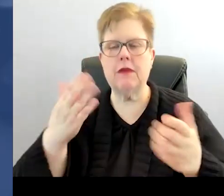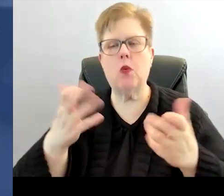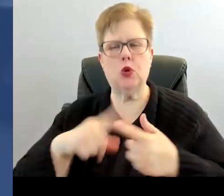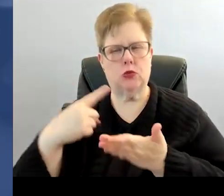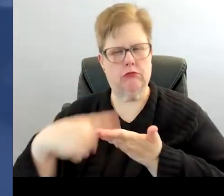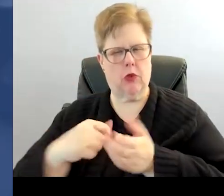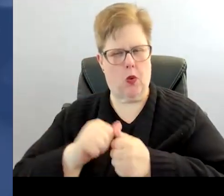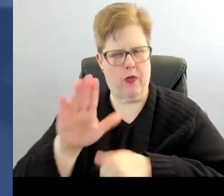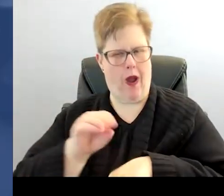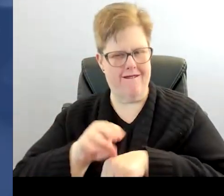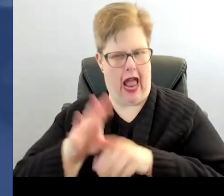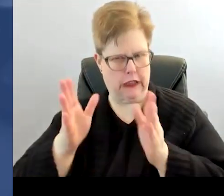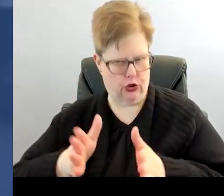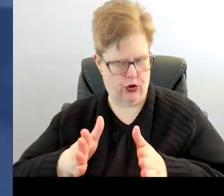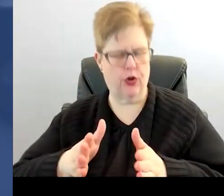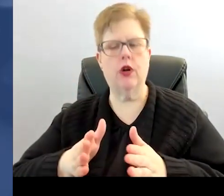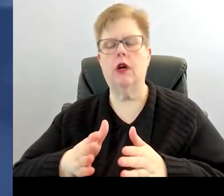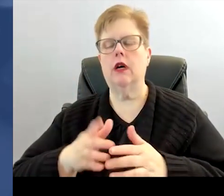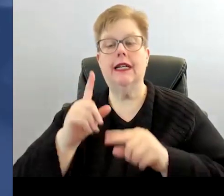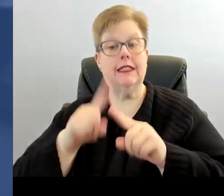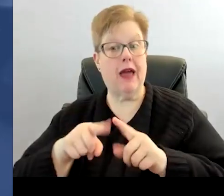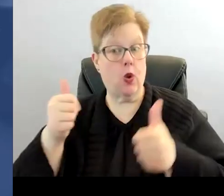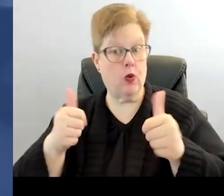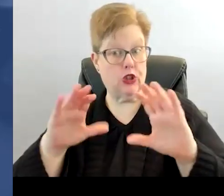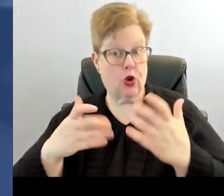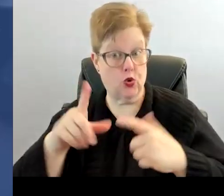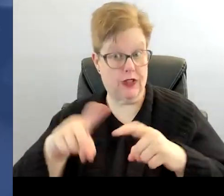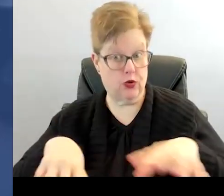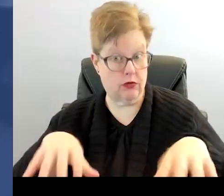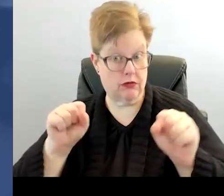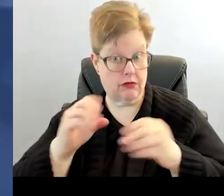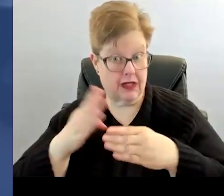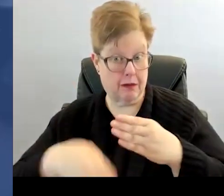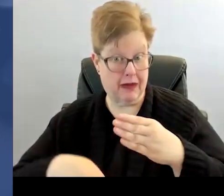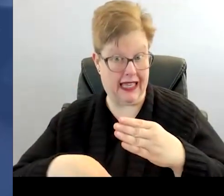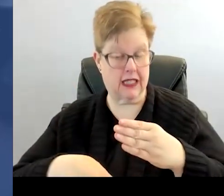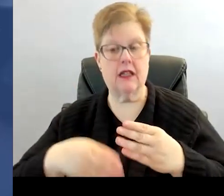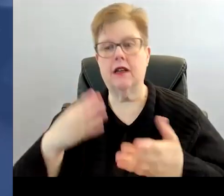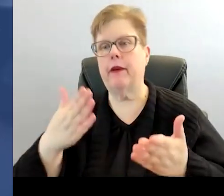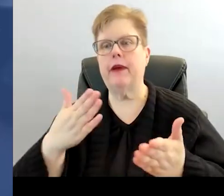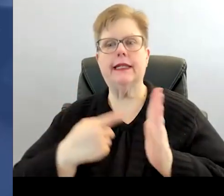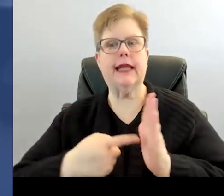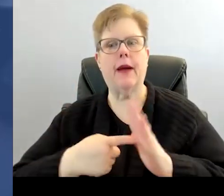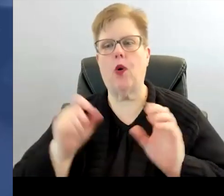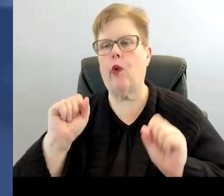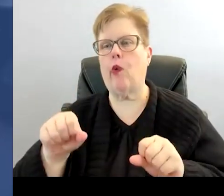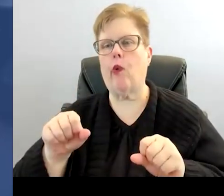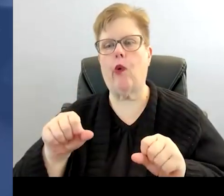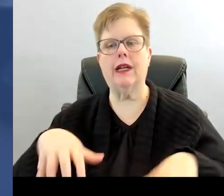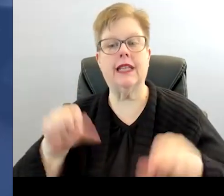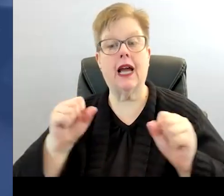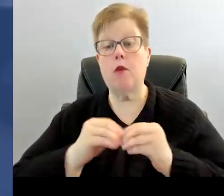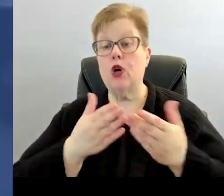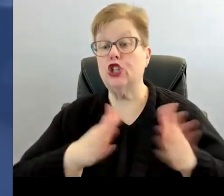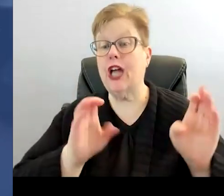your advisor about, depending on which courses you need to complete, you may, for example, be able to take more gen eds